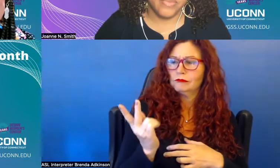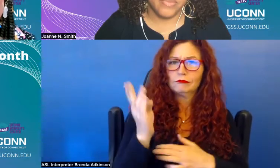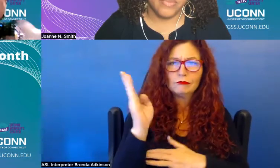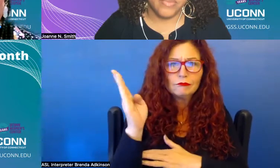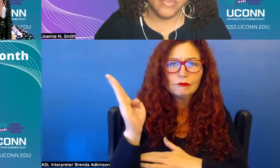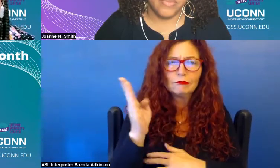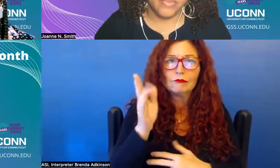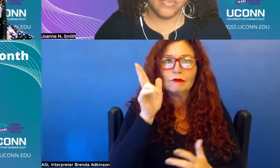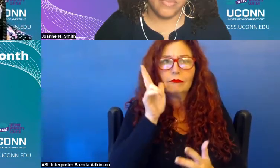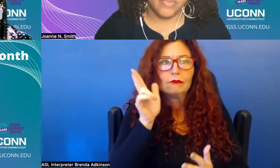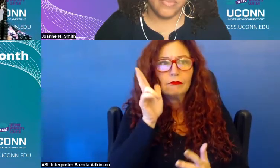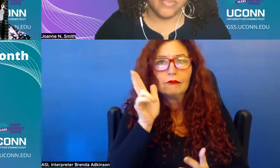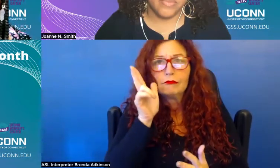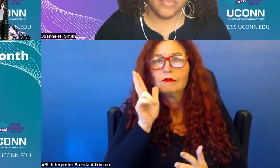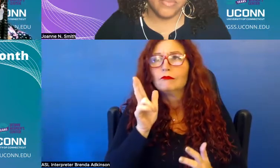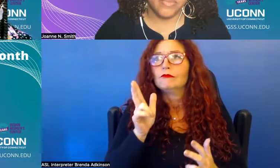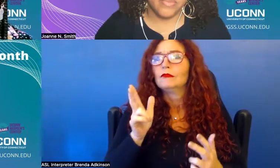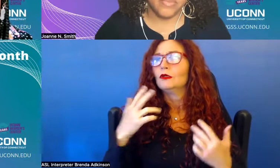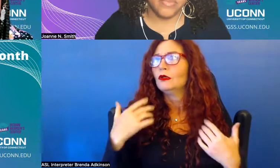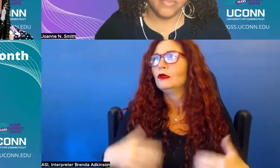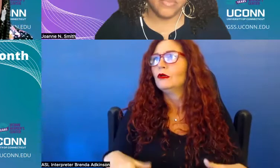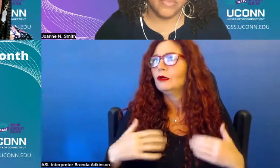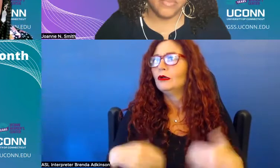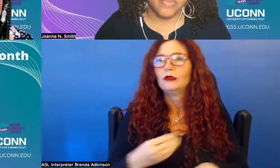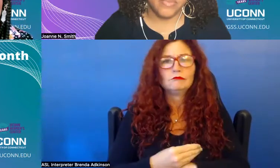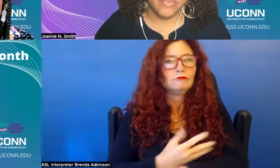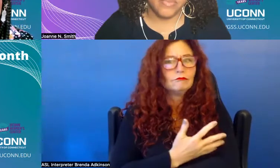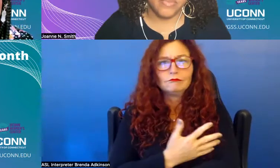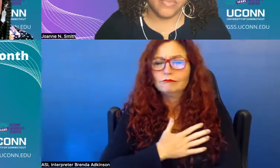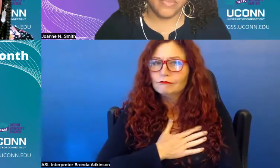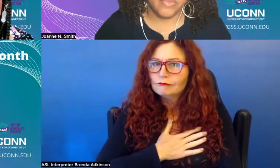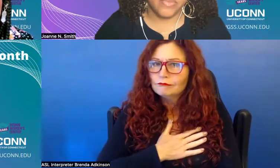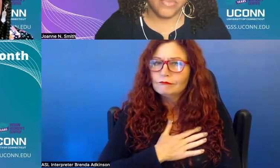by way of sharing your origin stories. And I'm just so appreciative.